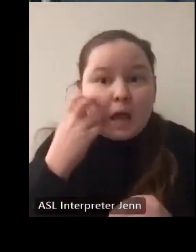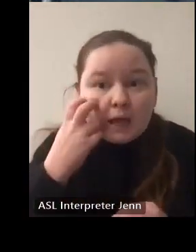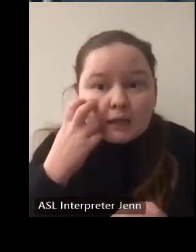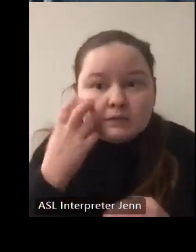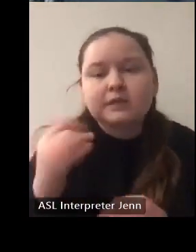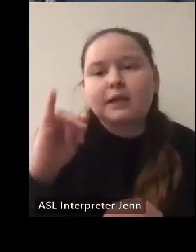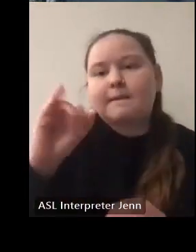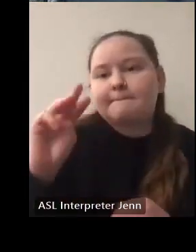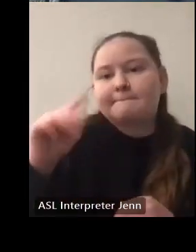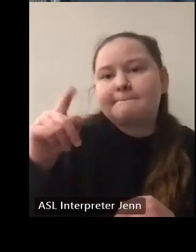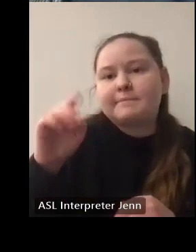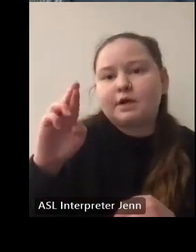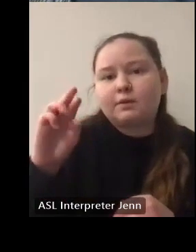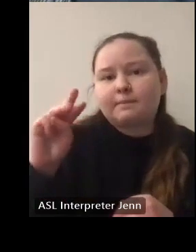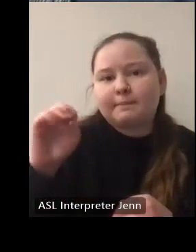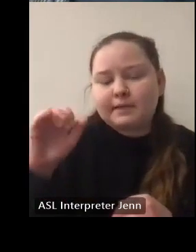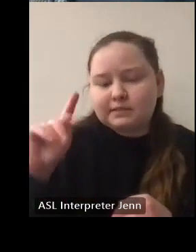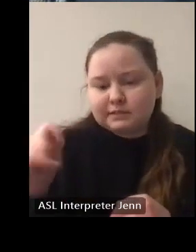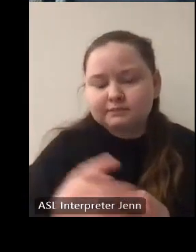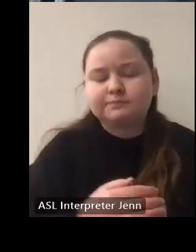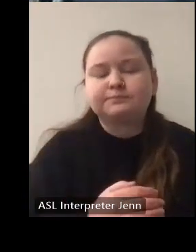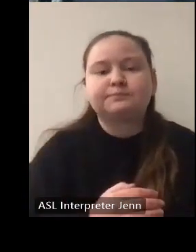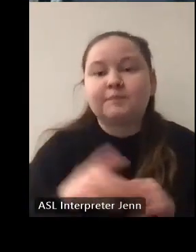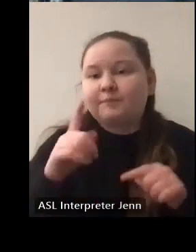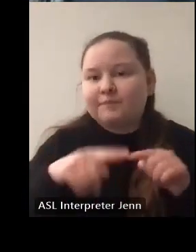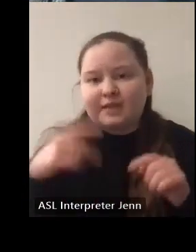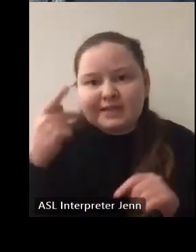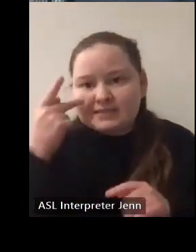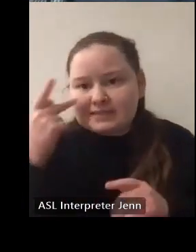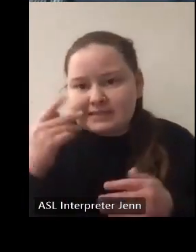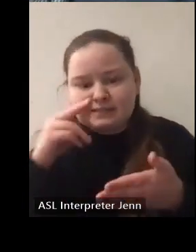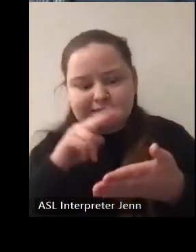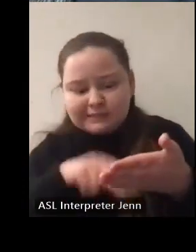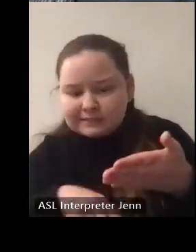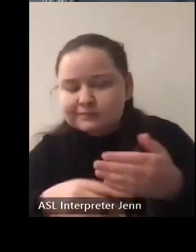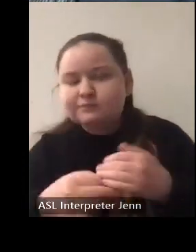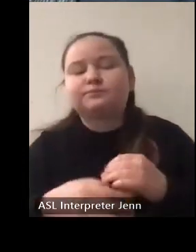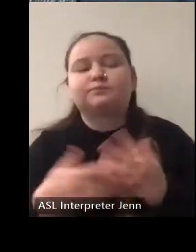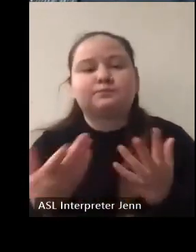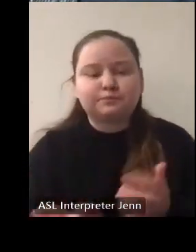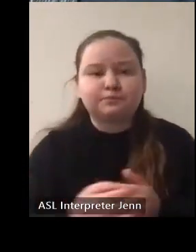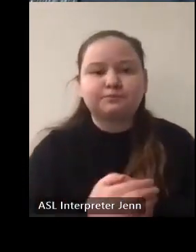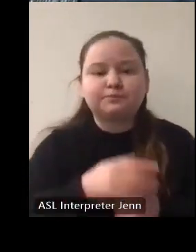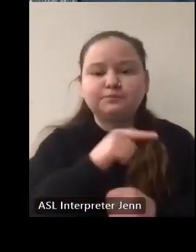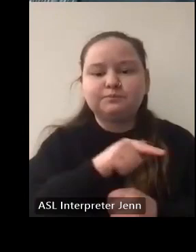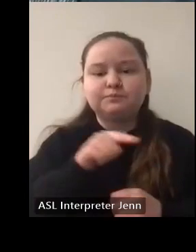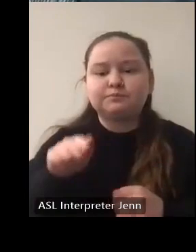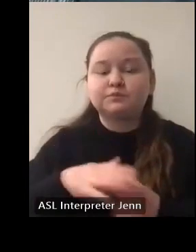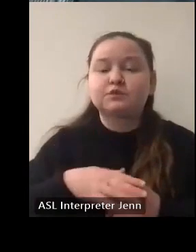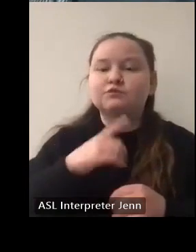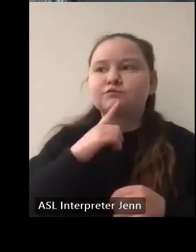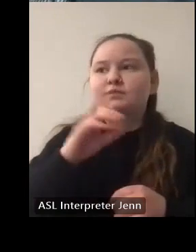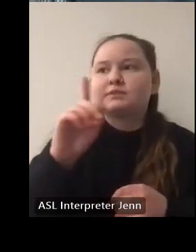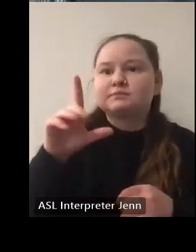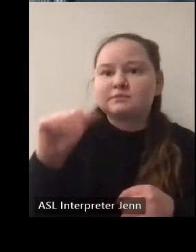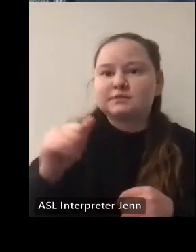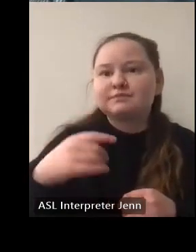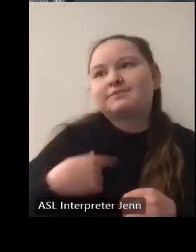text available is a disability. What is significant here, though, is disability as constructed concept arises